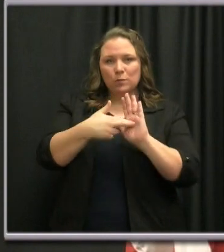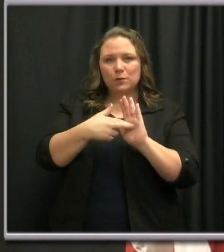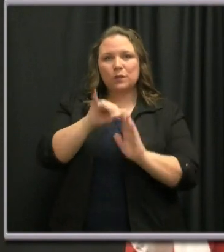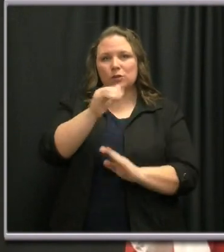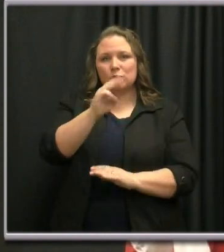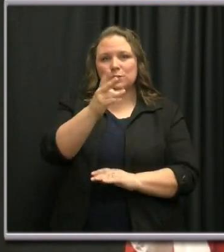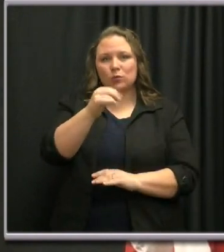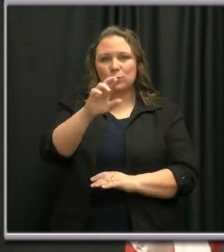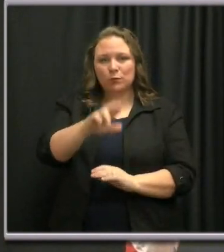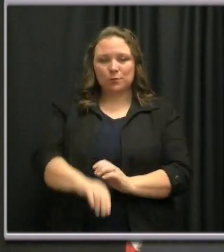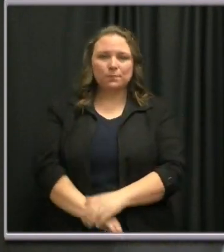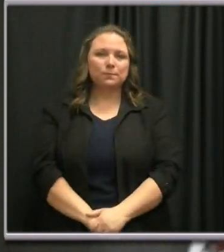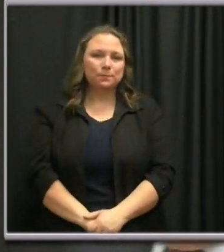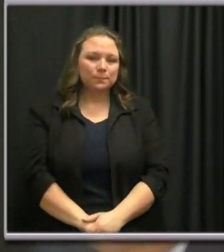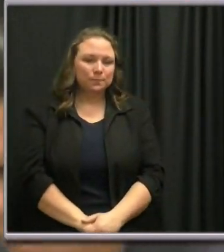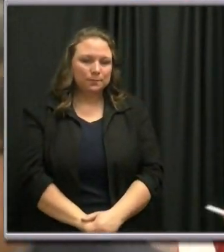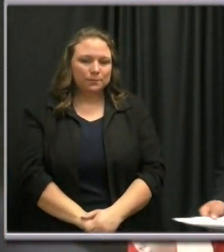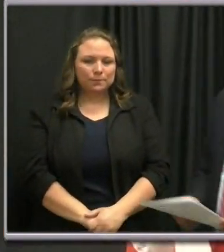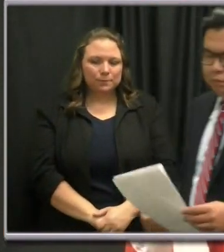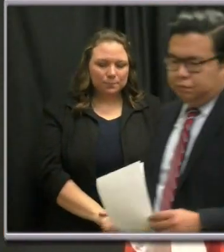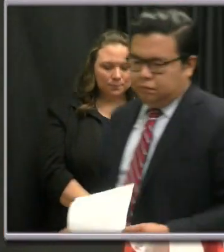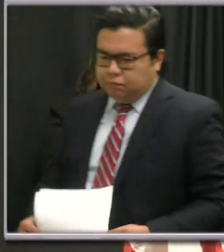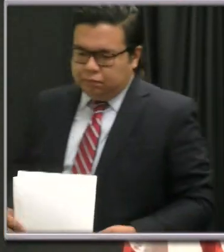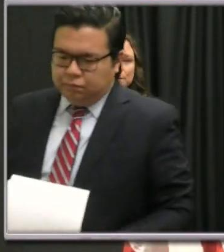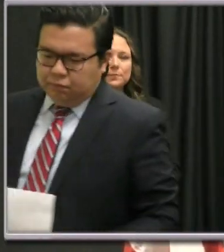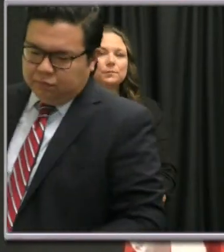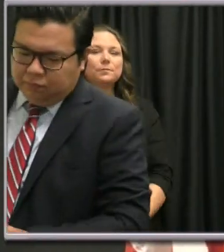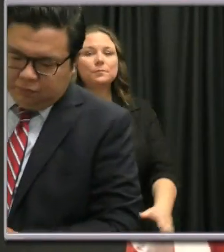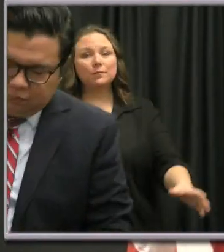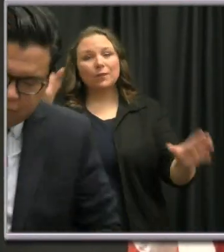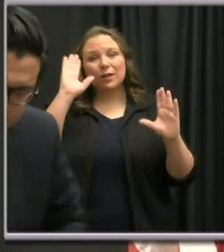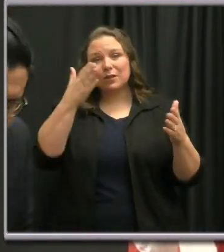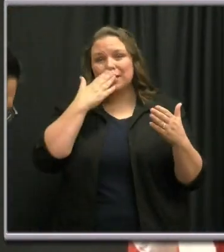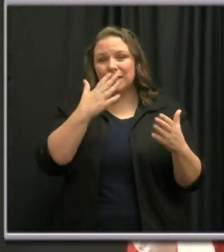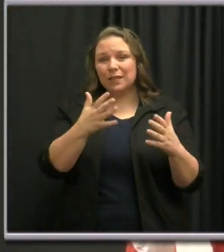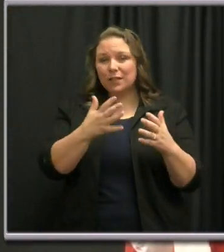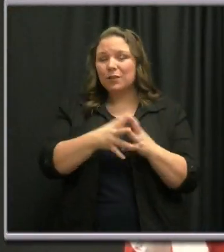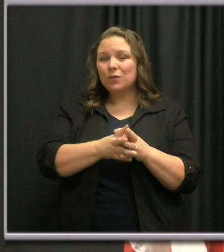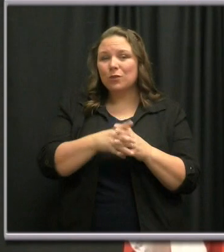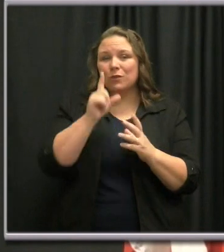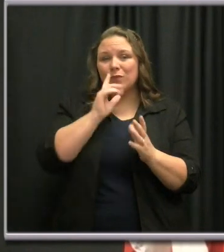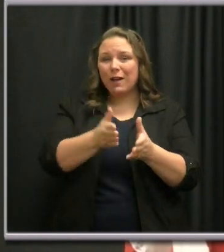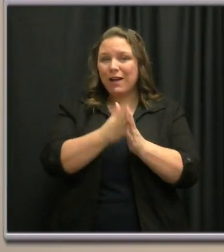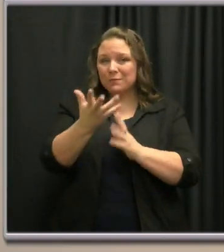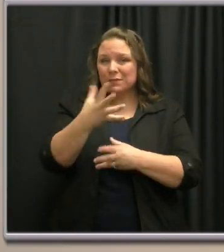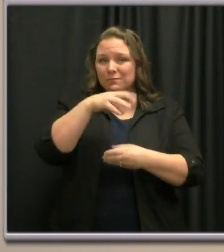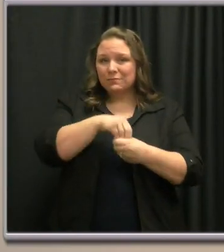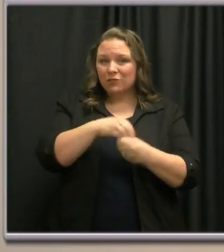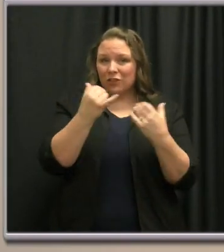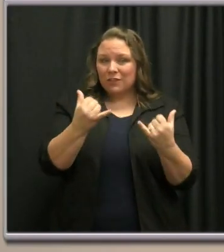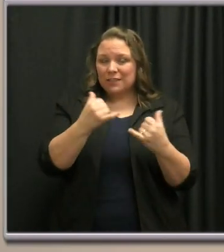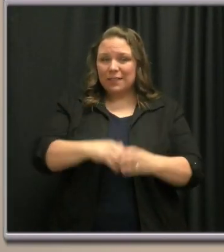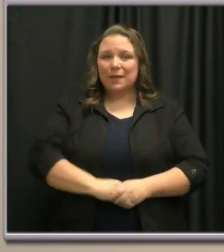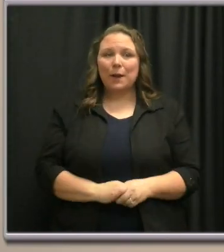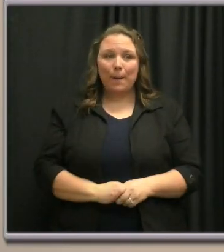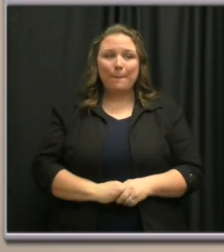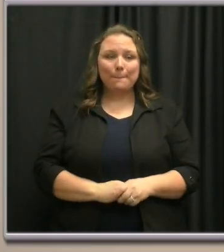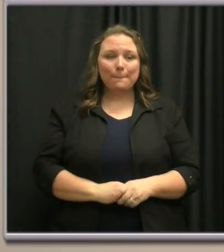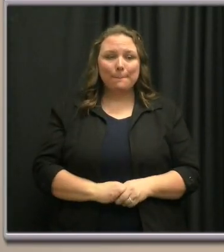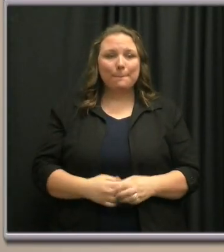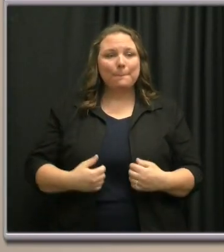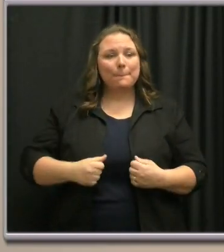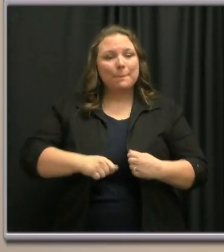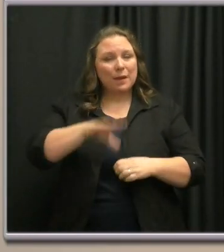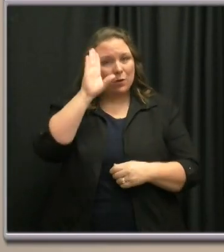Jim Cooper. Hi, thanks so much for asking me to participate today. And no, we're all